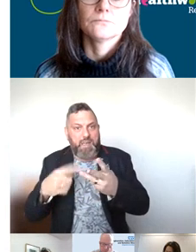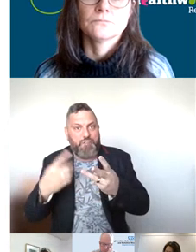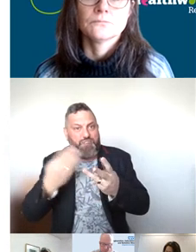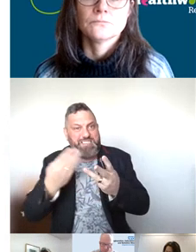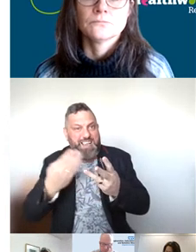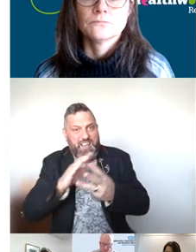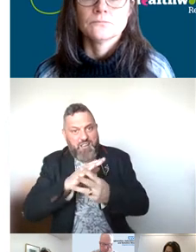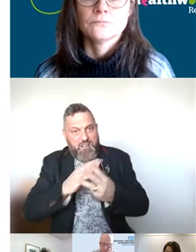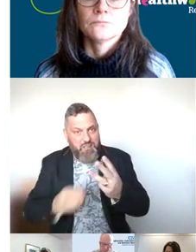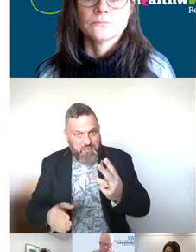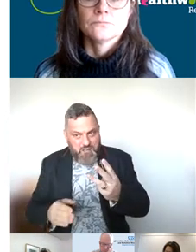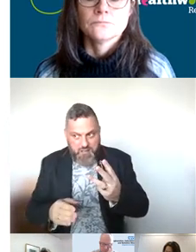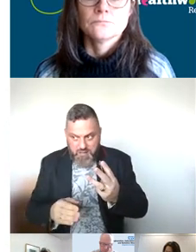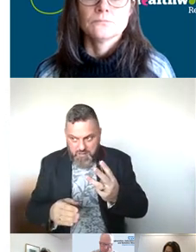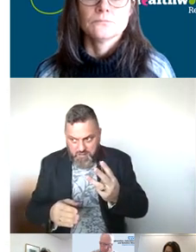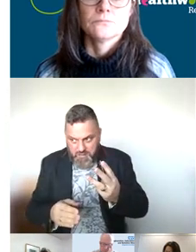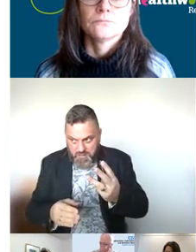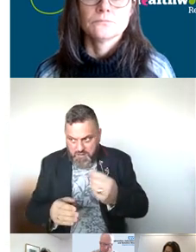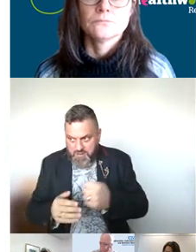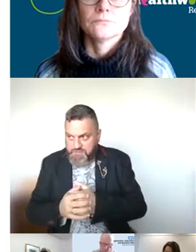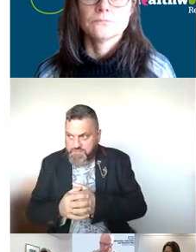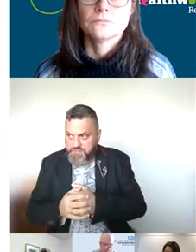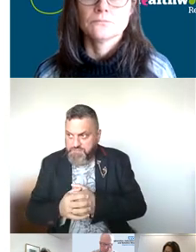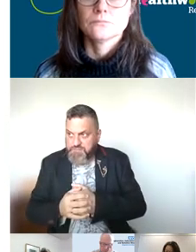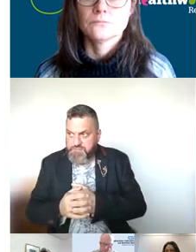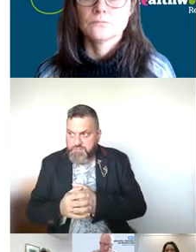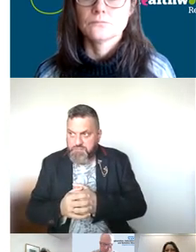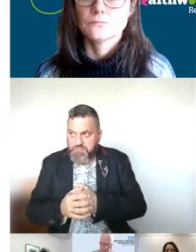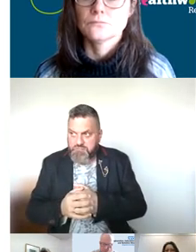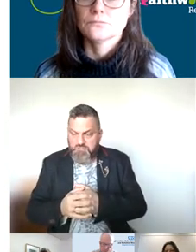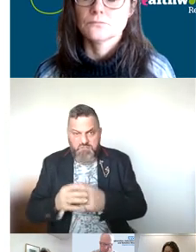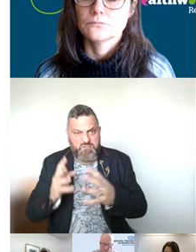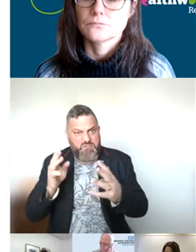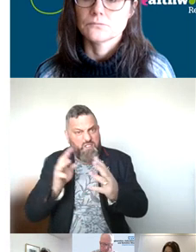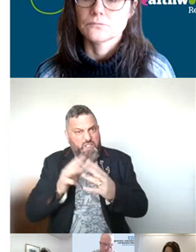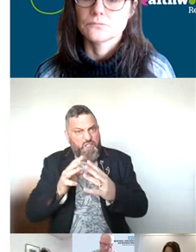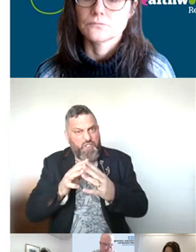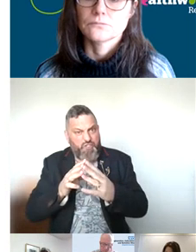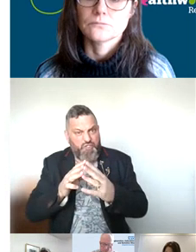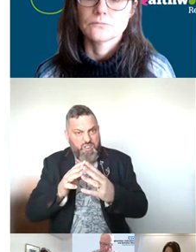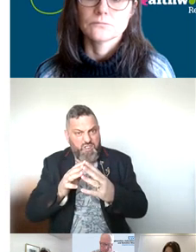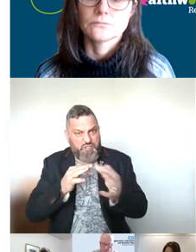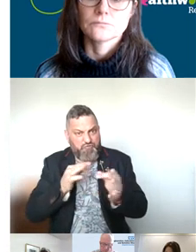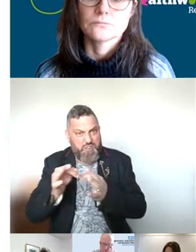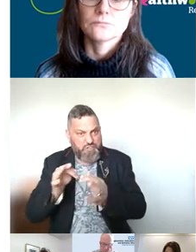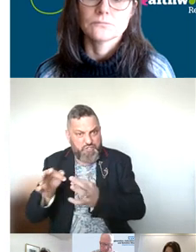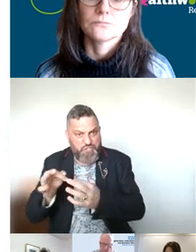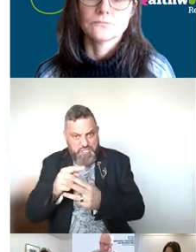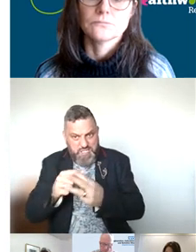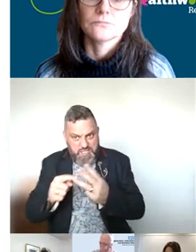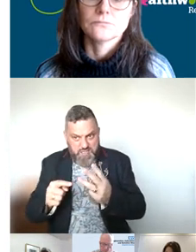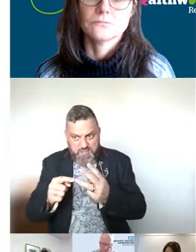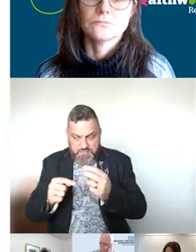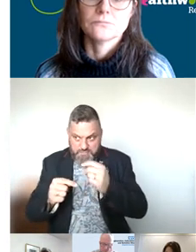The strategy has identified a number of priorities, and those priorities are about